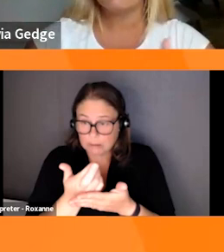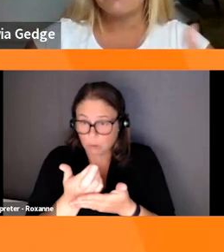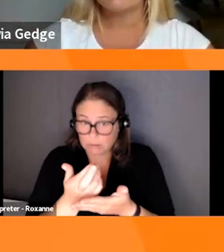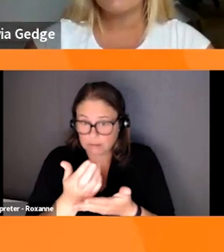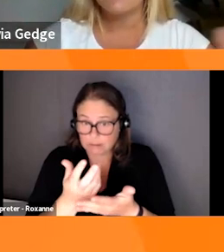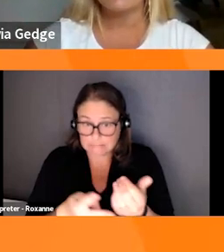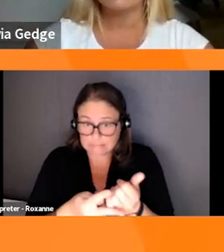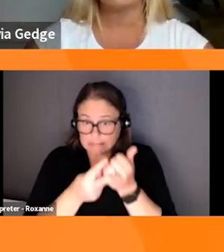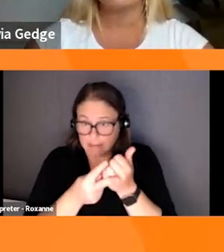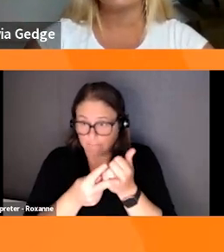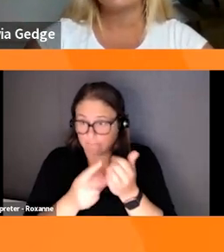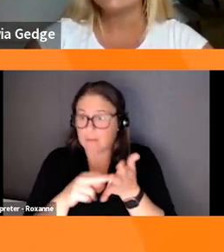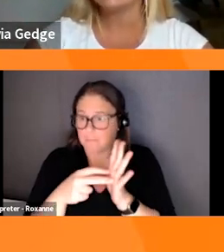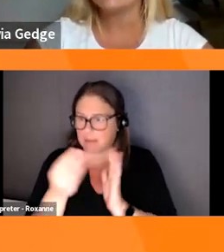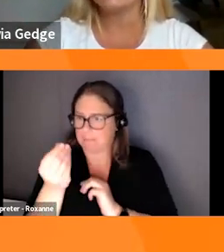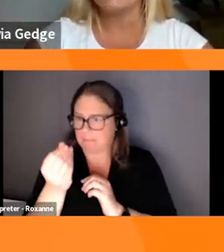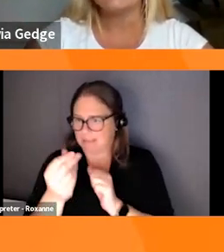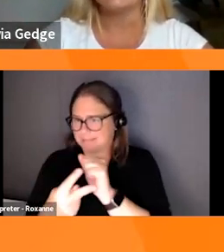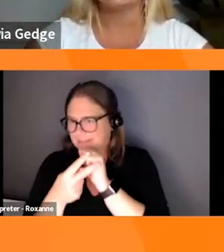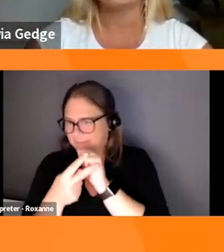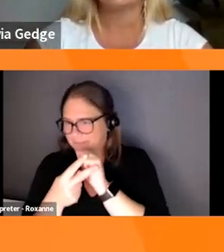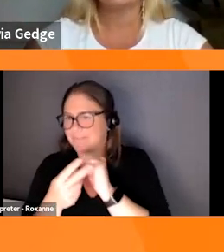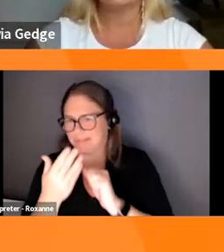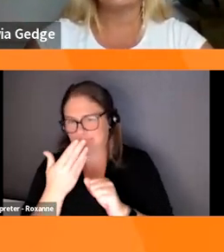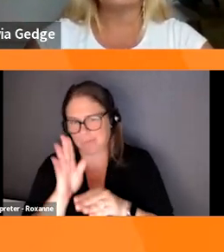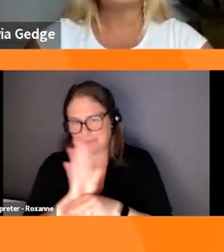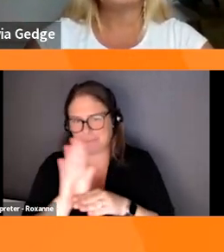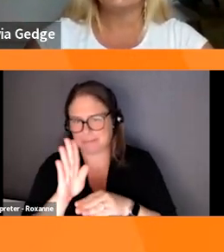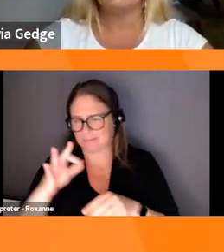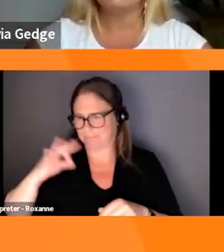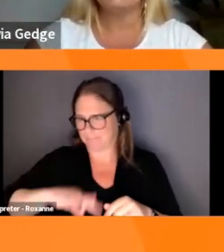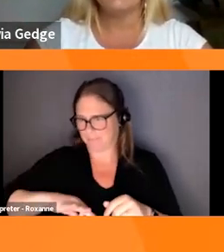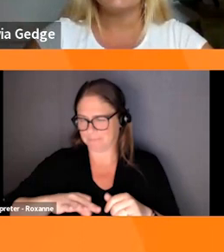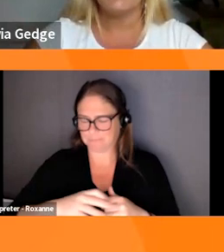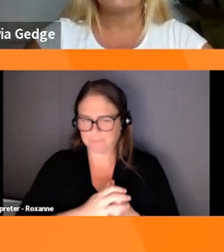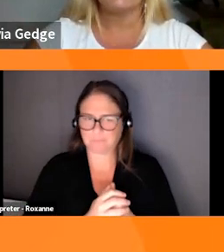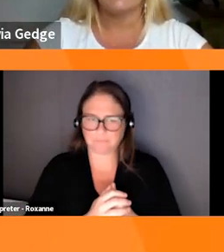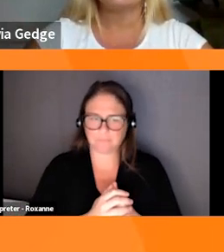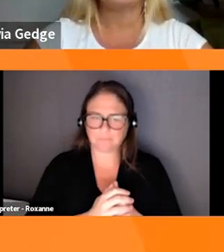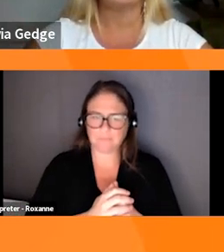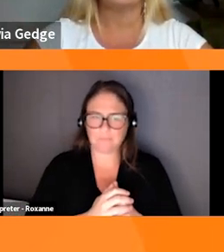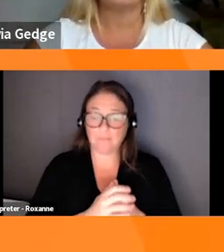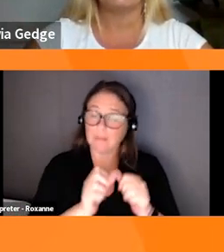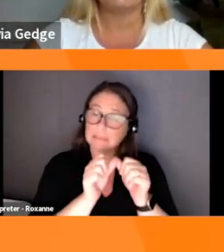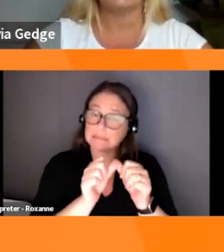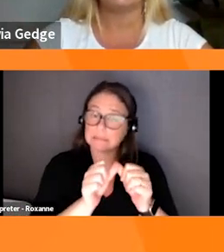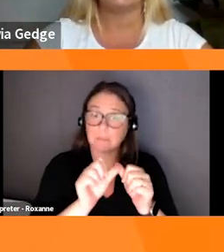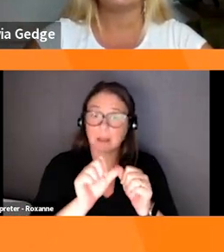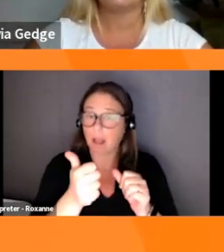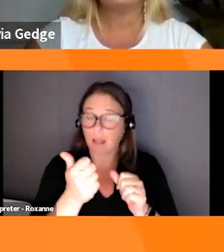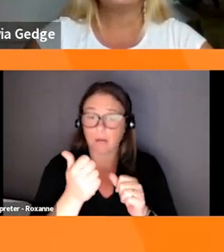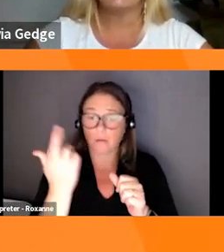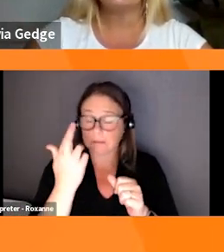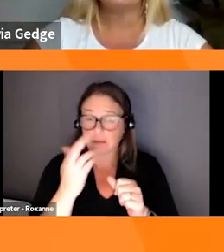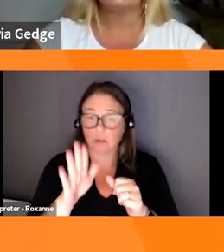So that sort of, is good for business. Sustainability as well enhances your brand